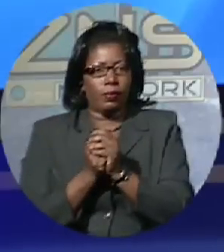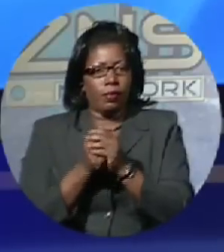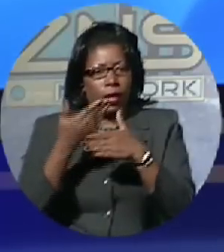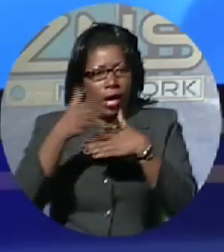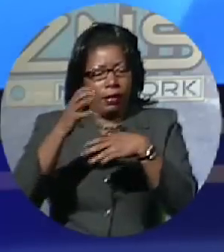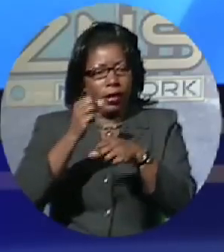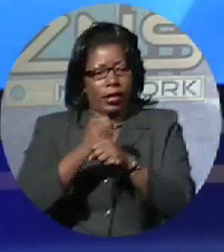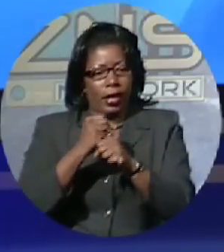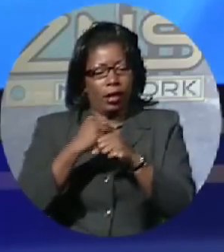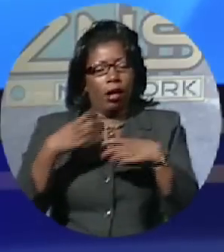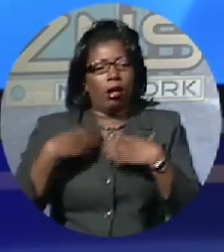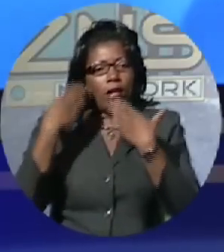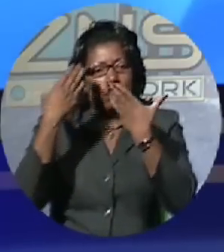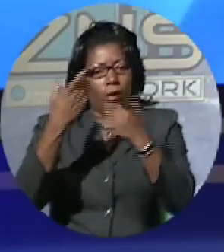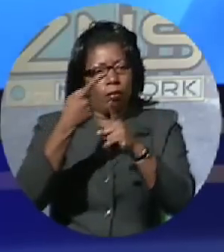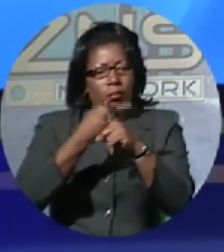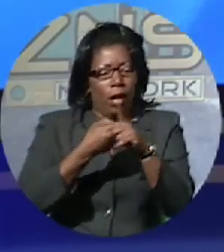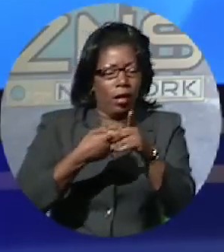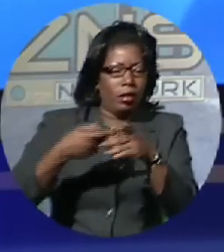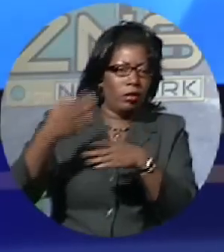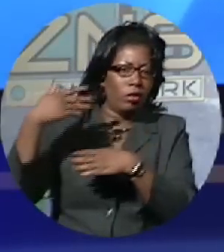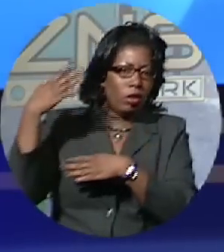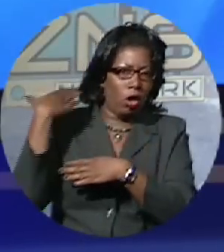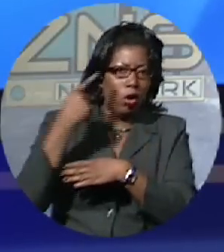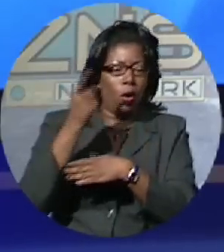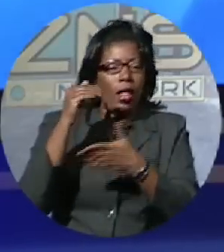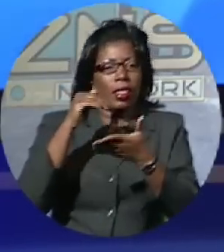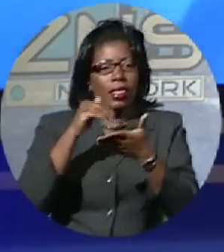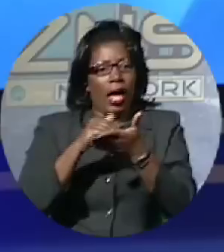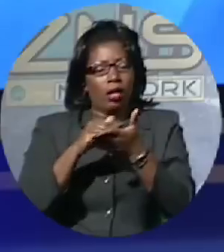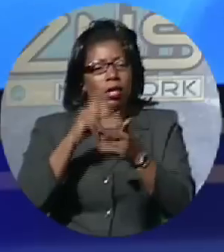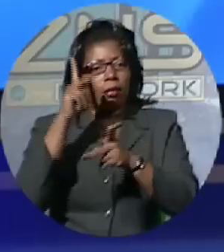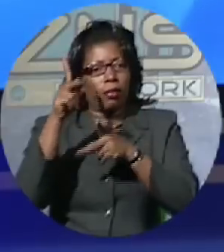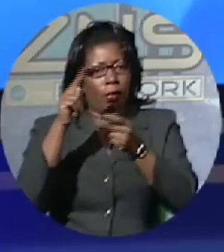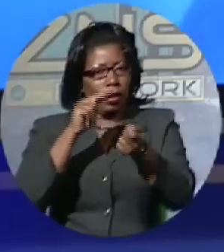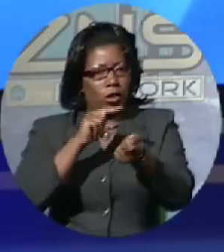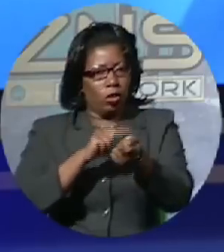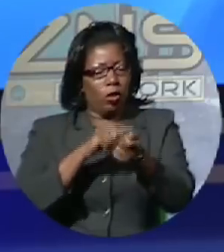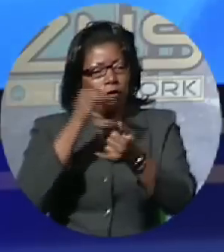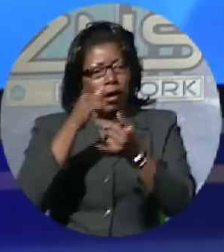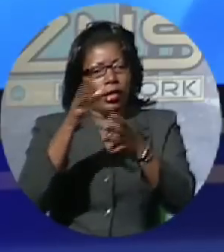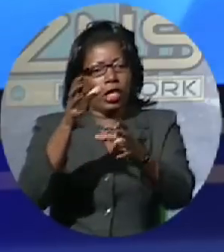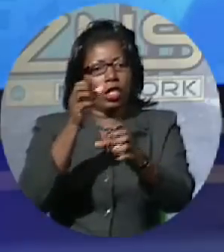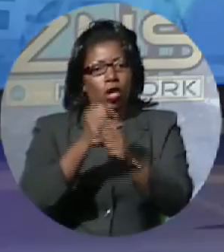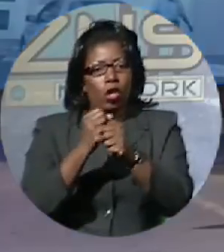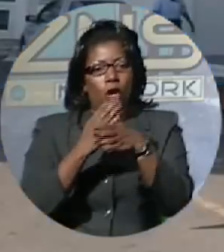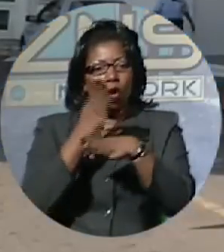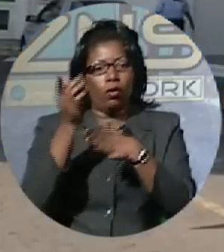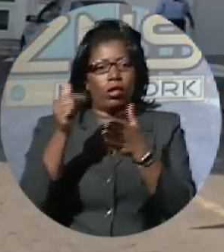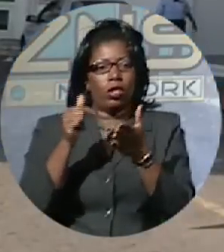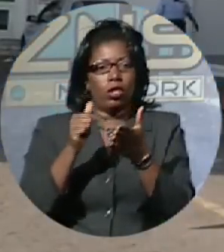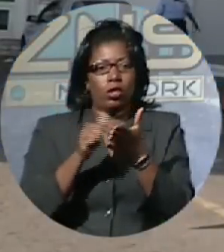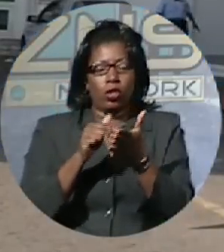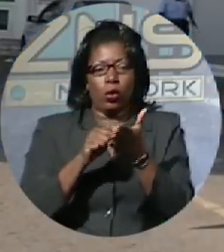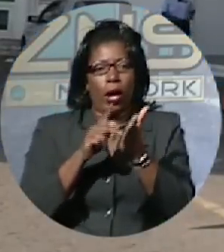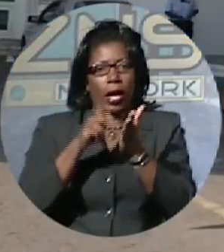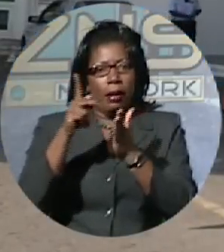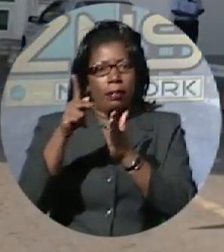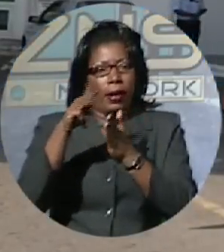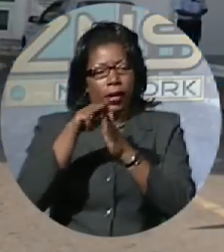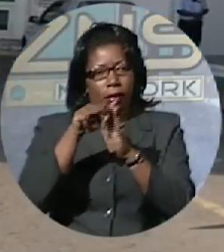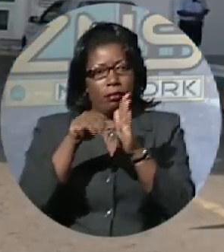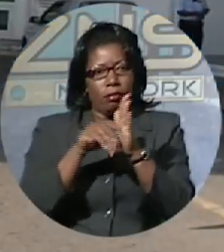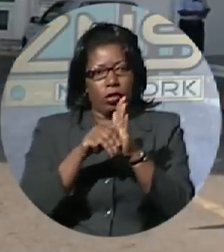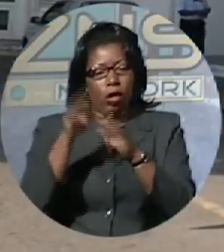After getting a commitment months ago, nearly 1,000 public nurses will finally receive overdue salary increases as early as